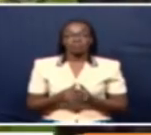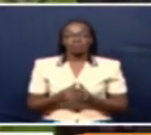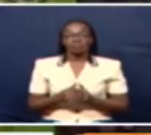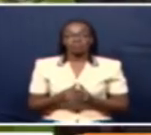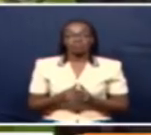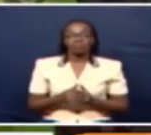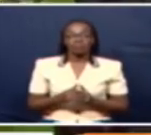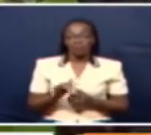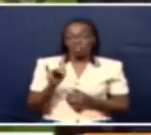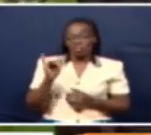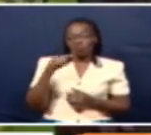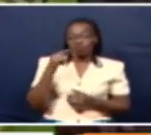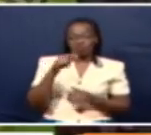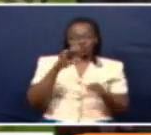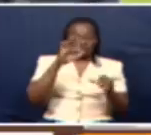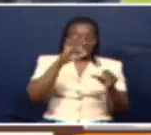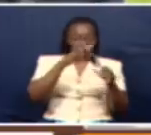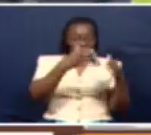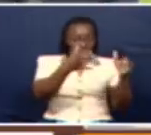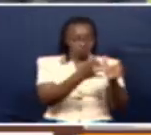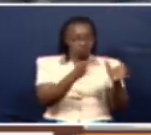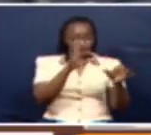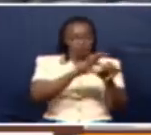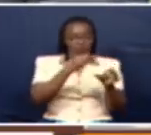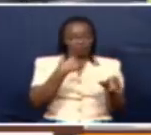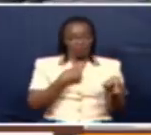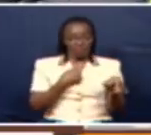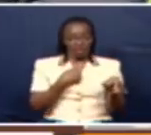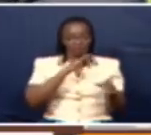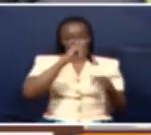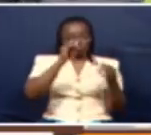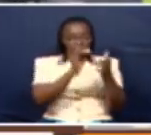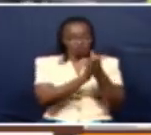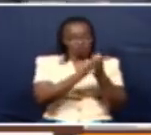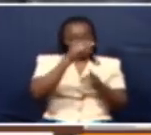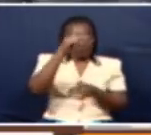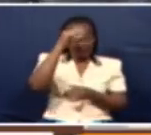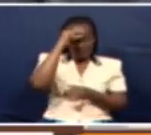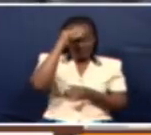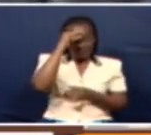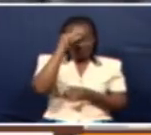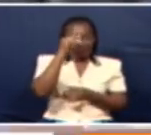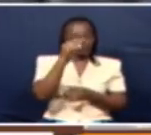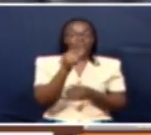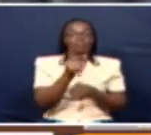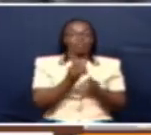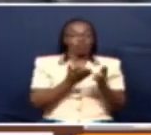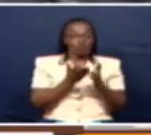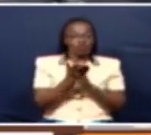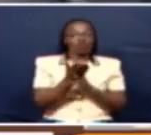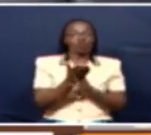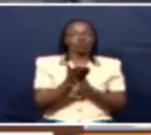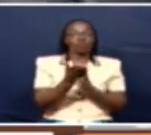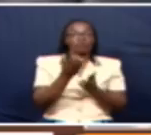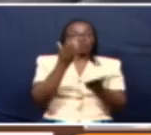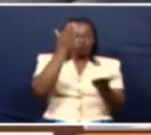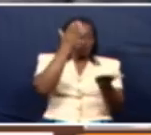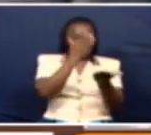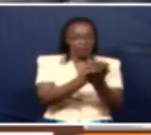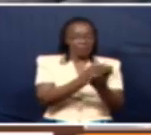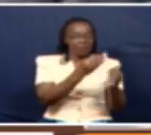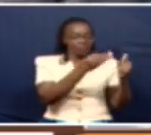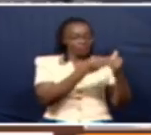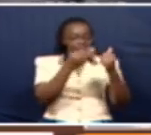For those who voted for me and Jubilee, by way of revalidating our August